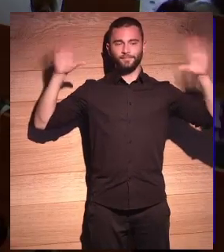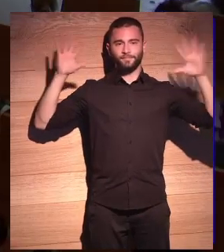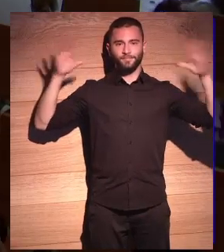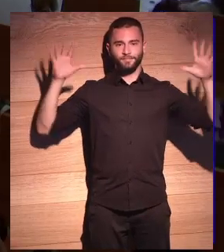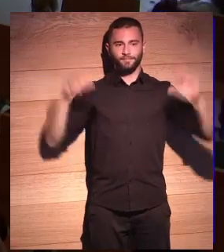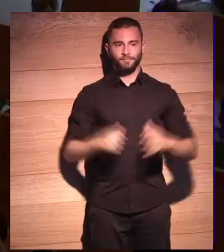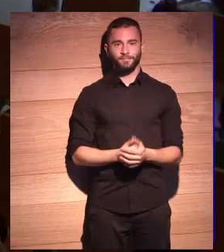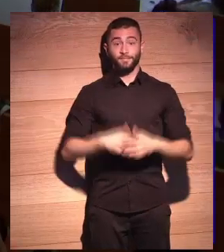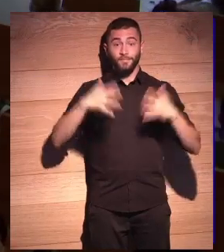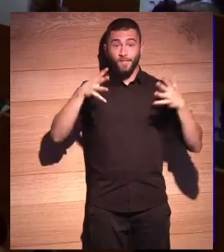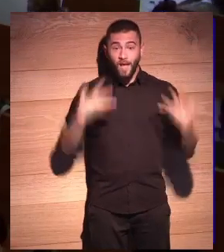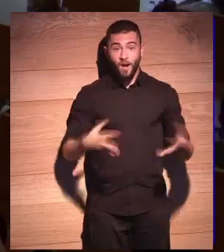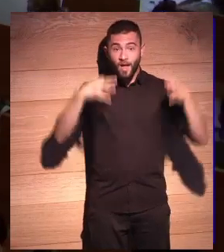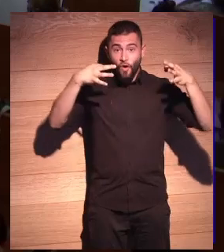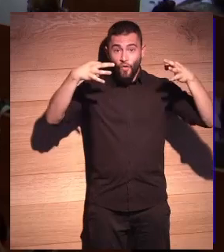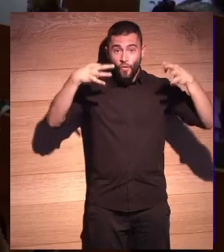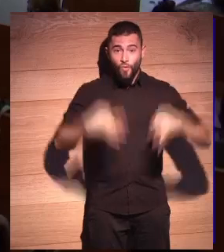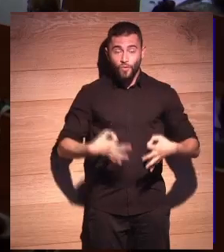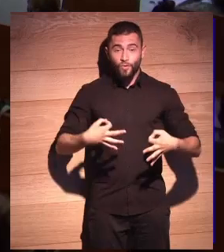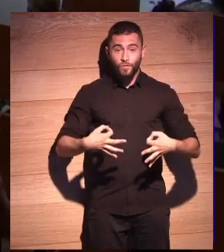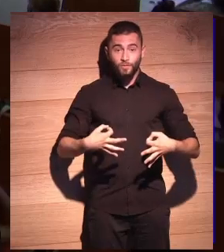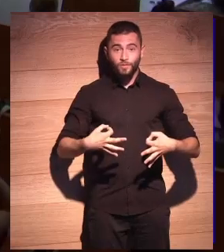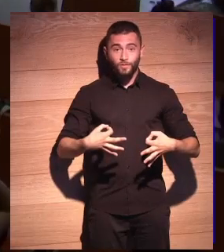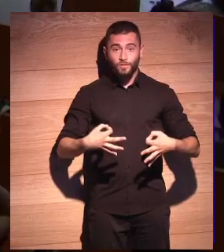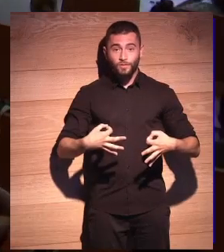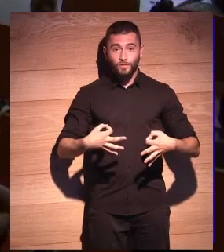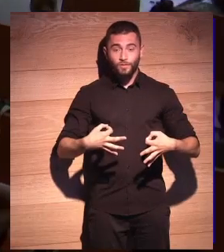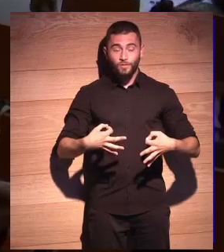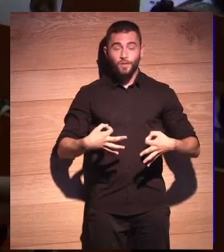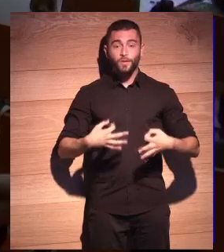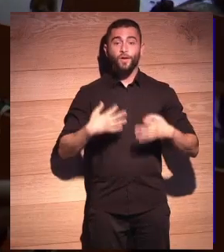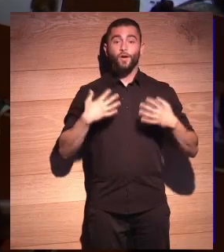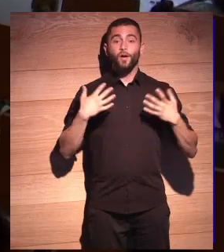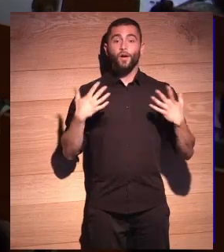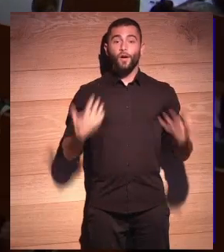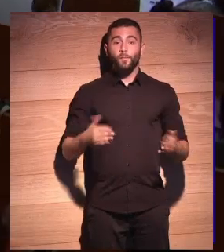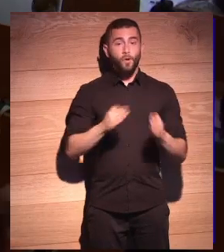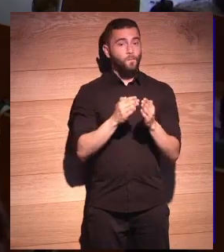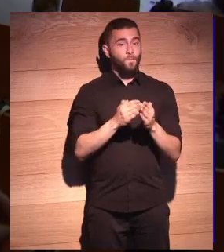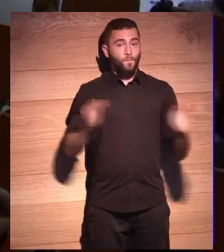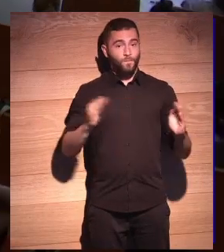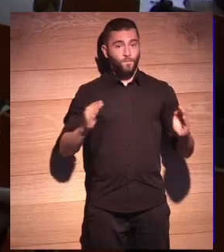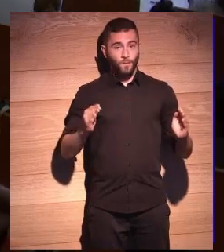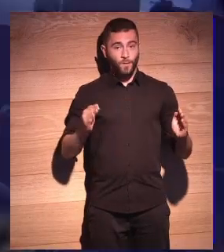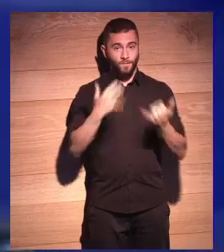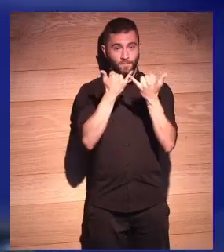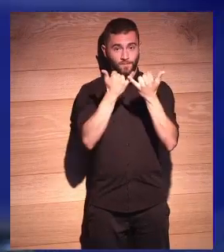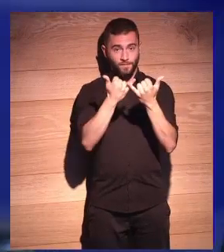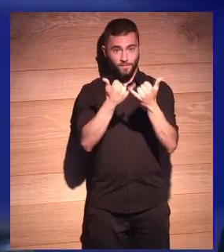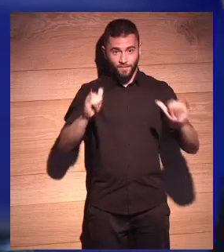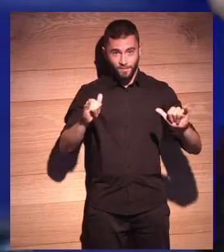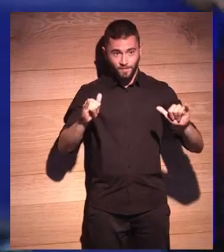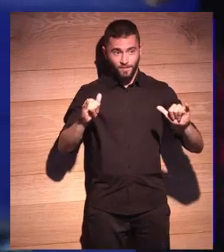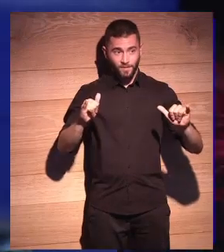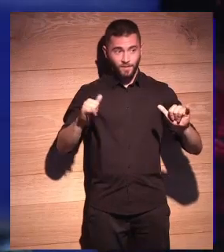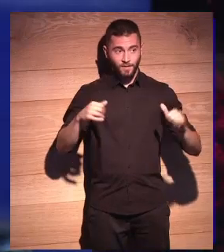Y justo ahora pues hemos... So we have inaugurated